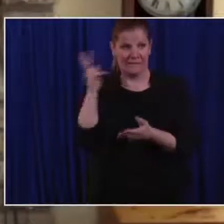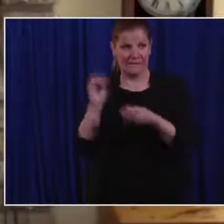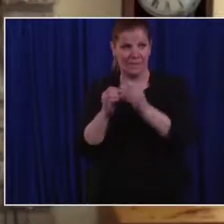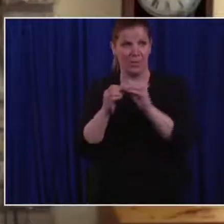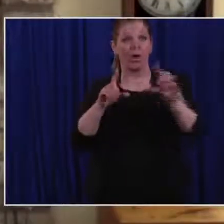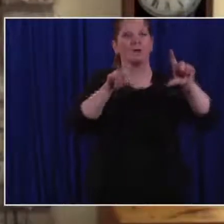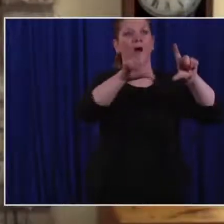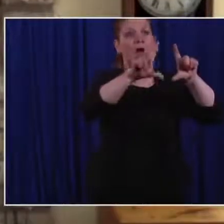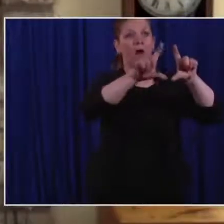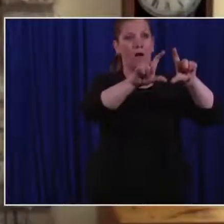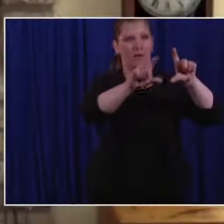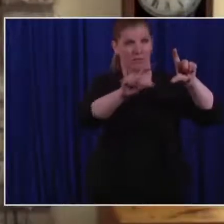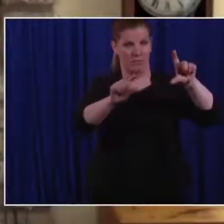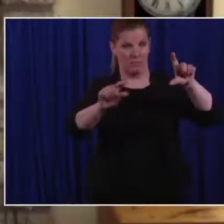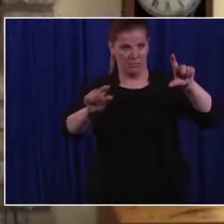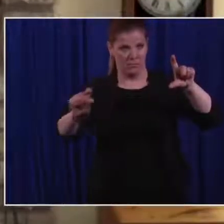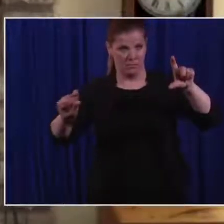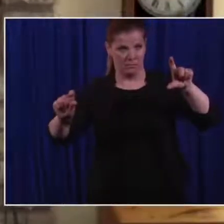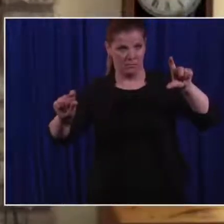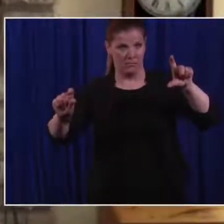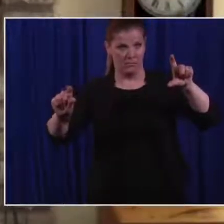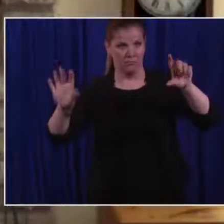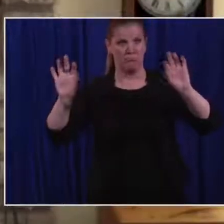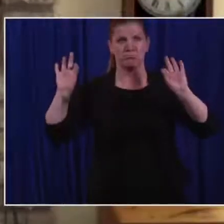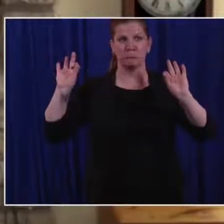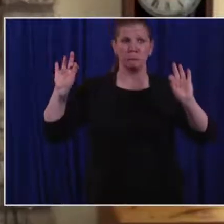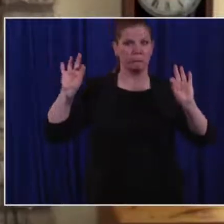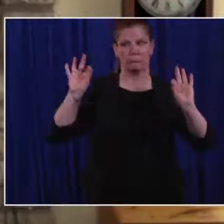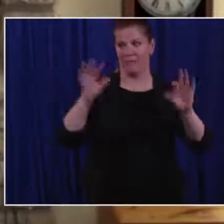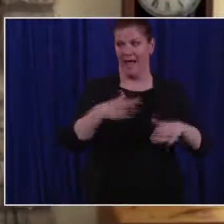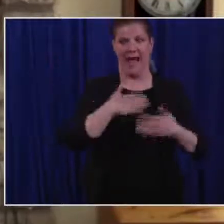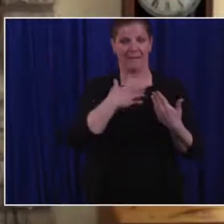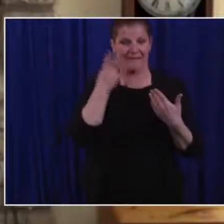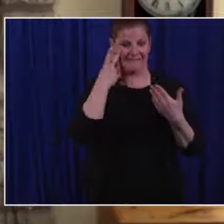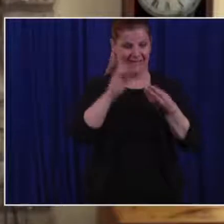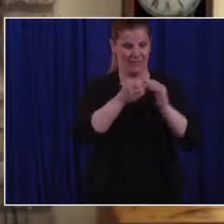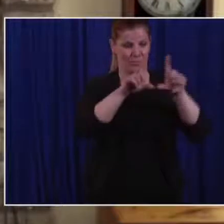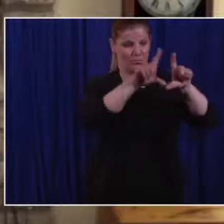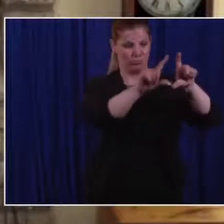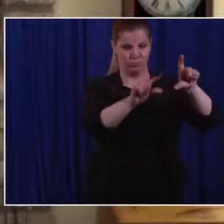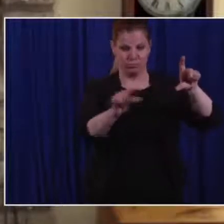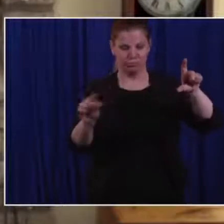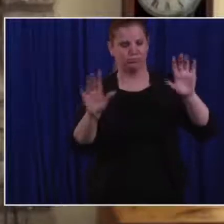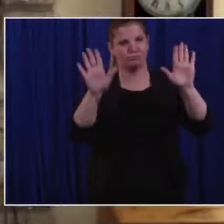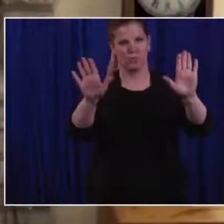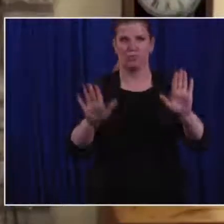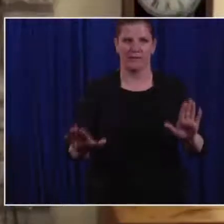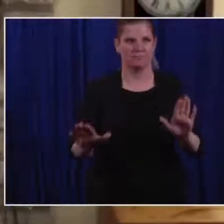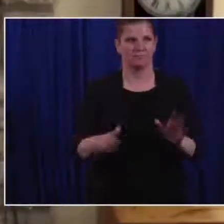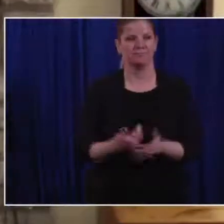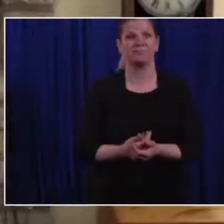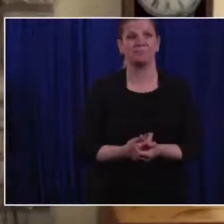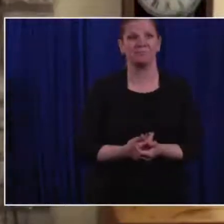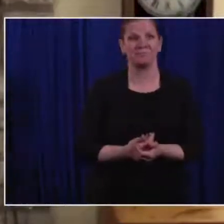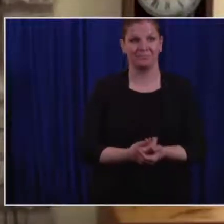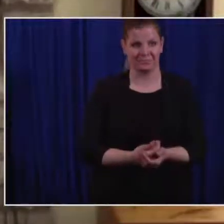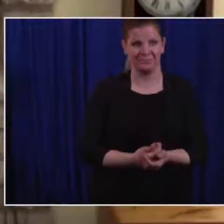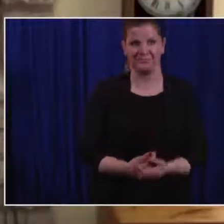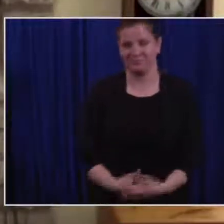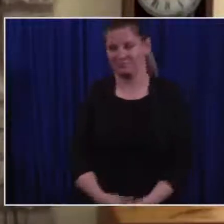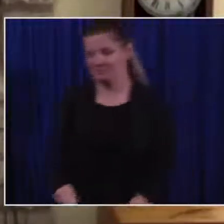continue to go down. Very, very happy to see that. And that's a great, great thing. Eric, go to the next